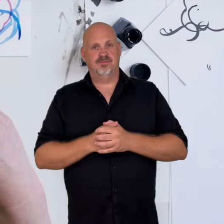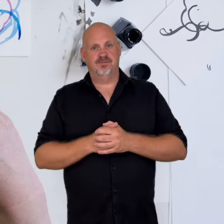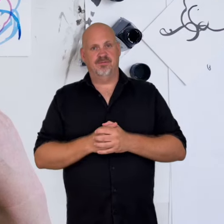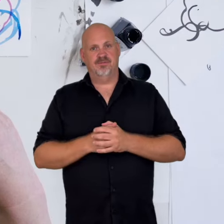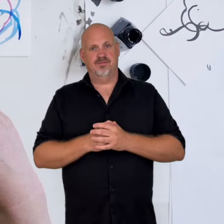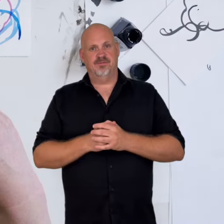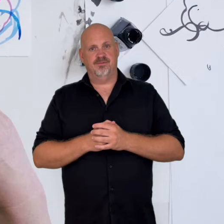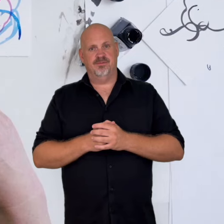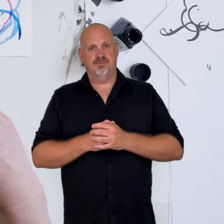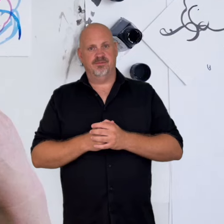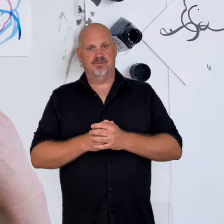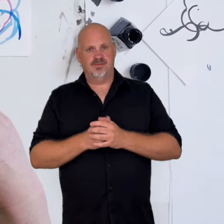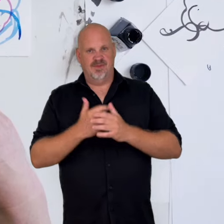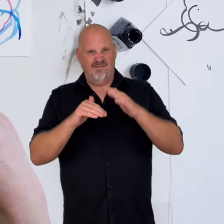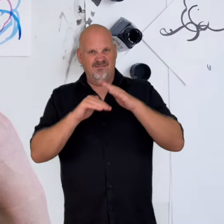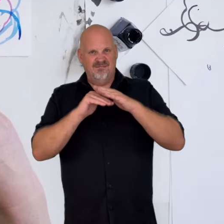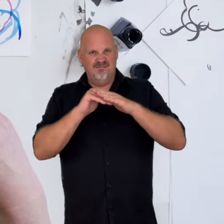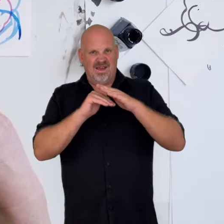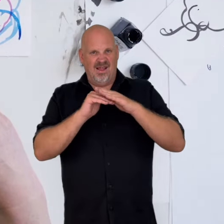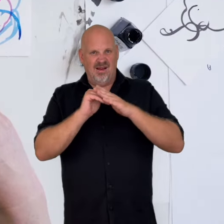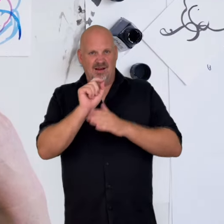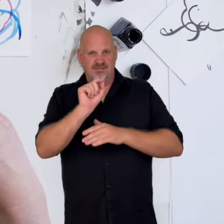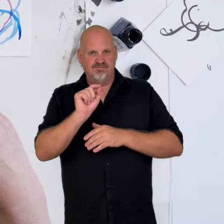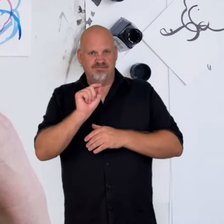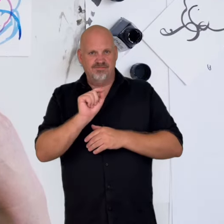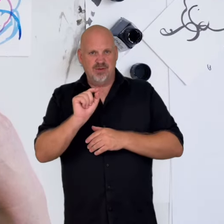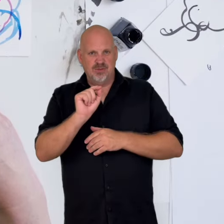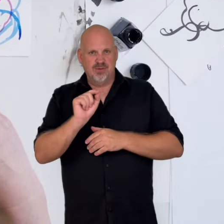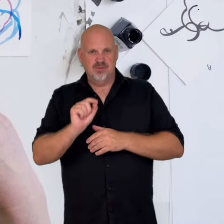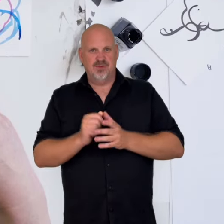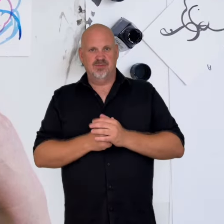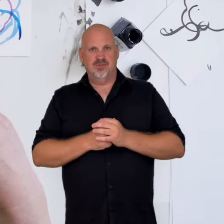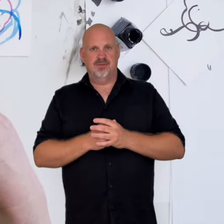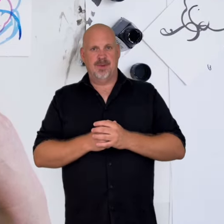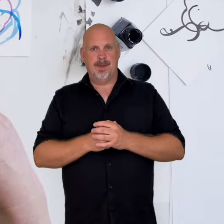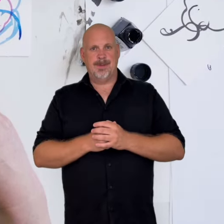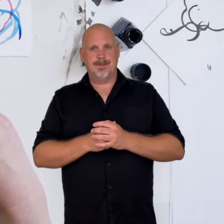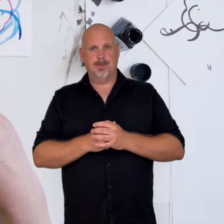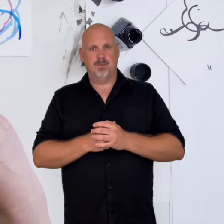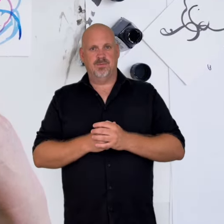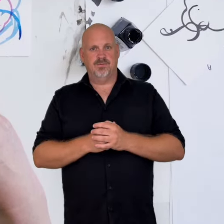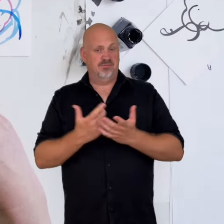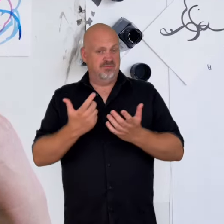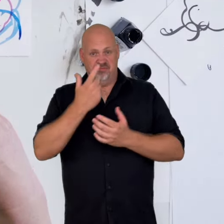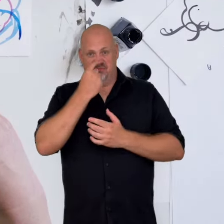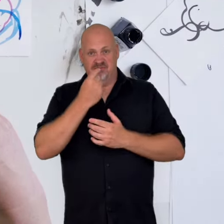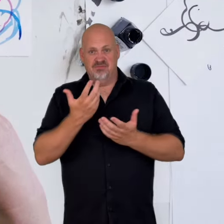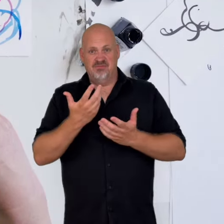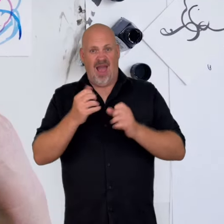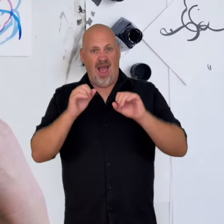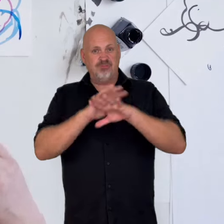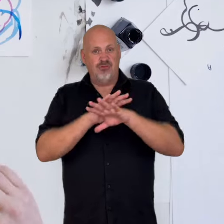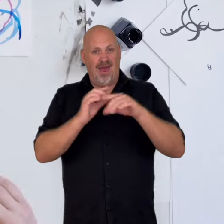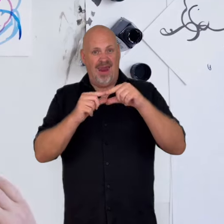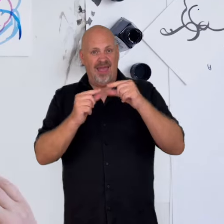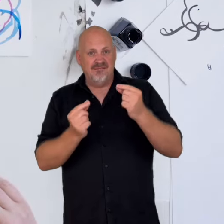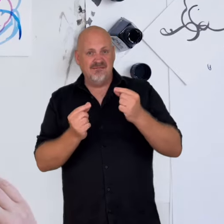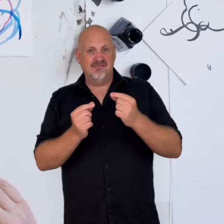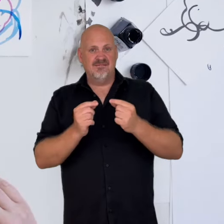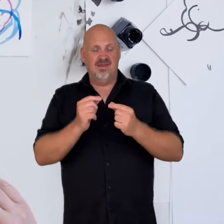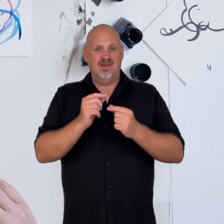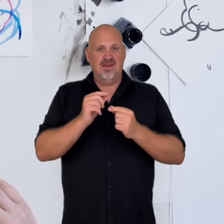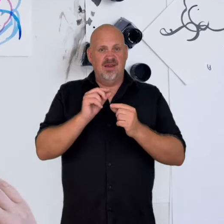that don't necessarily have to make any sense. They can just literally be marks and lines, and those are the things that really help